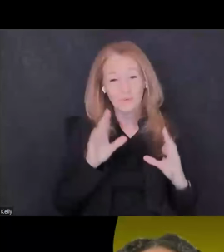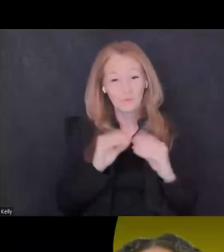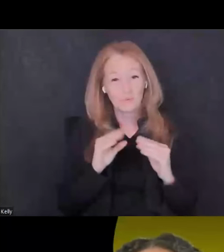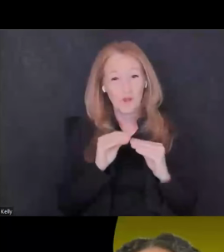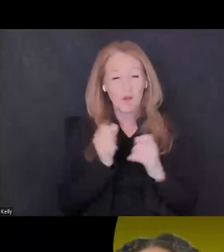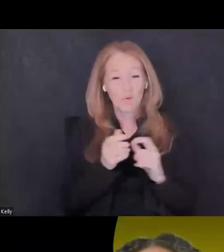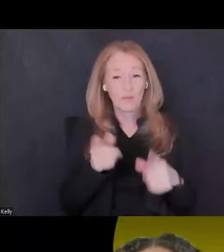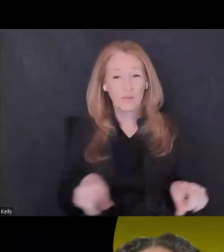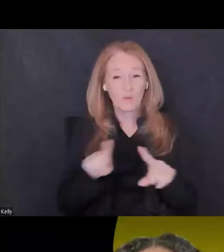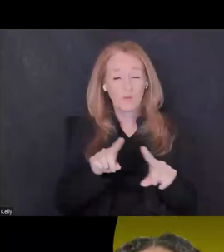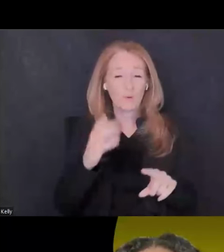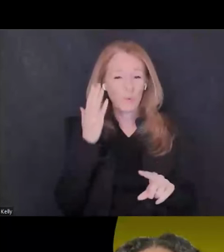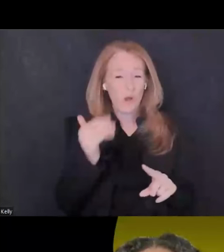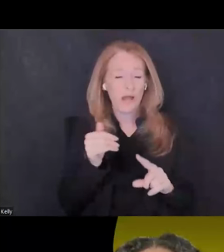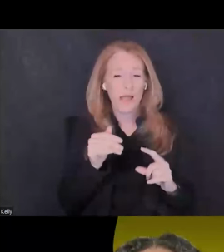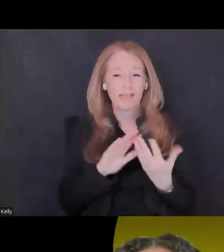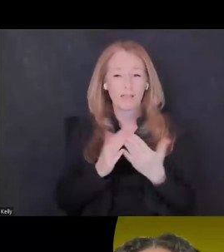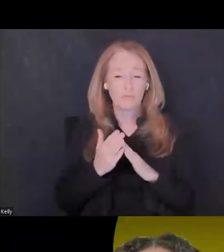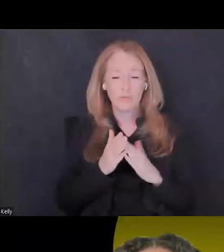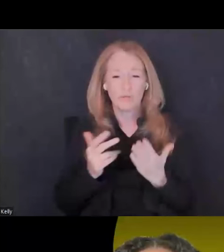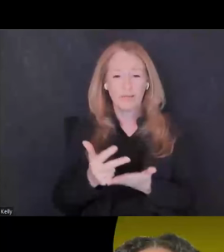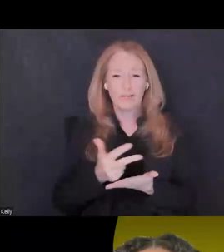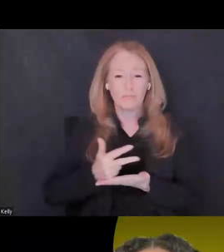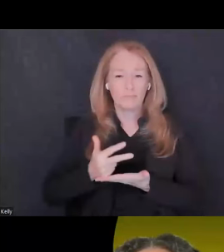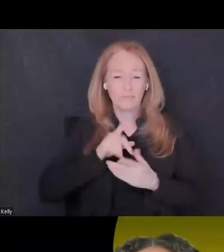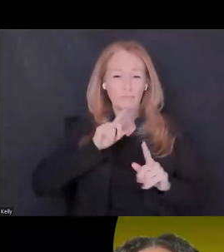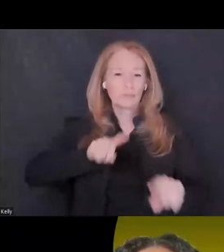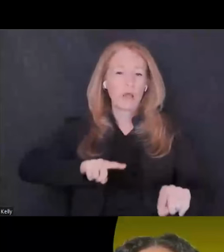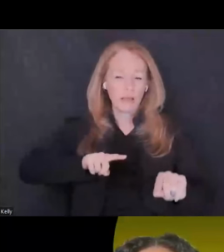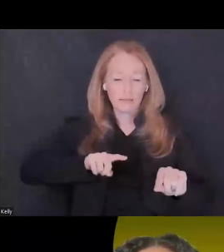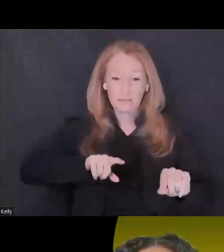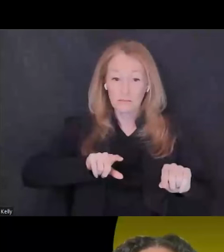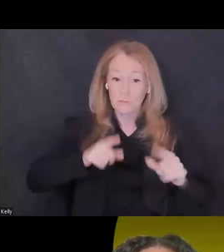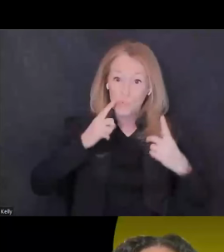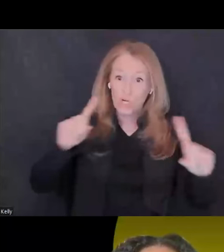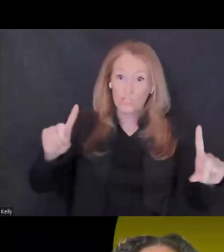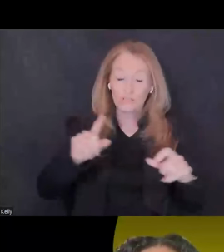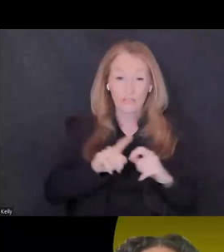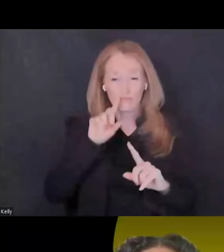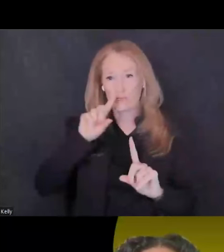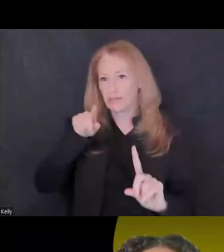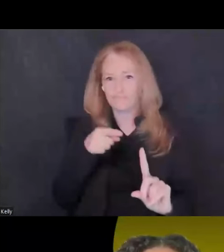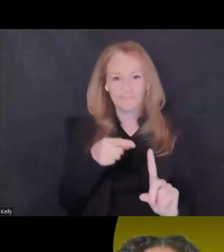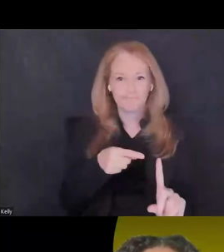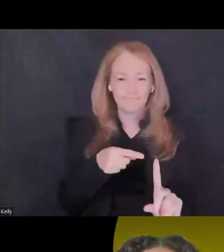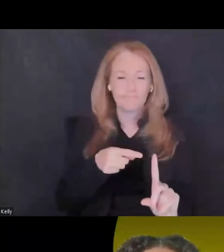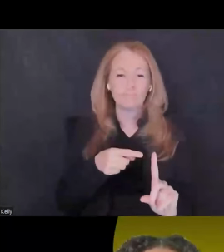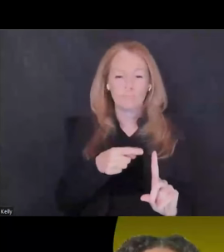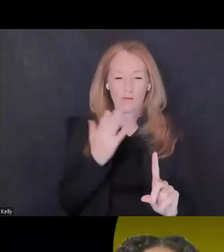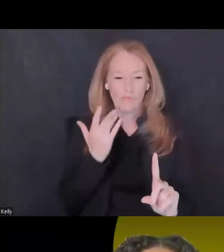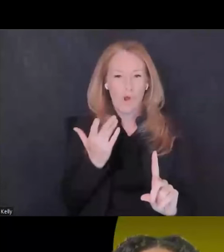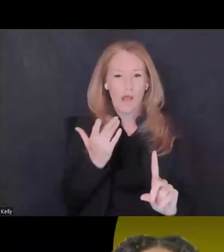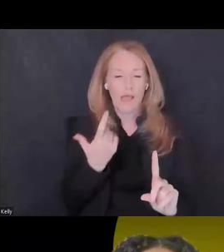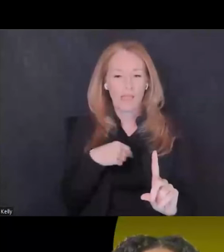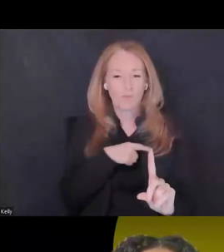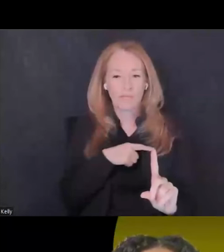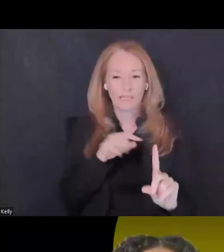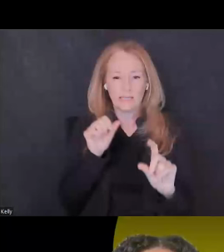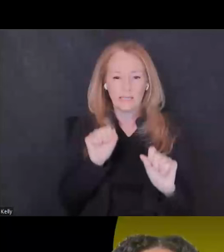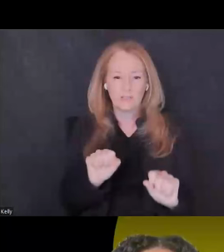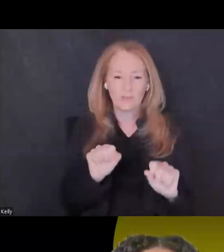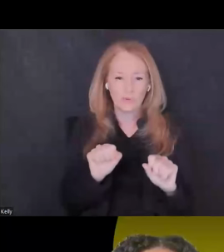why community mobile response works and really honing in this conversation on why we need to decouple crisis